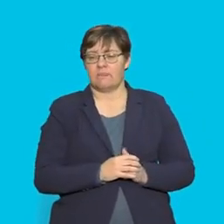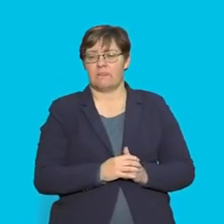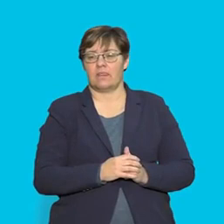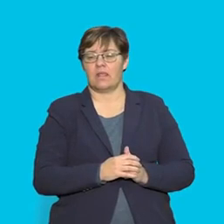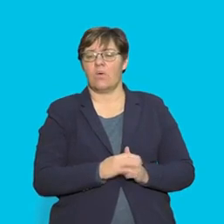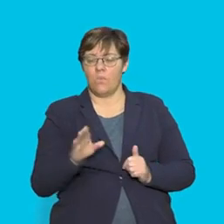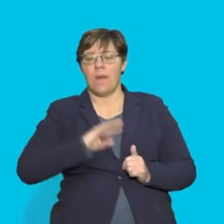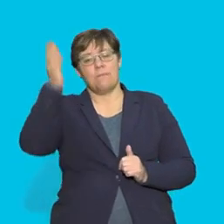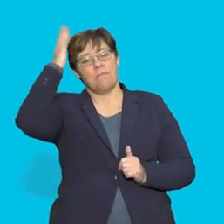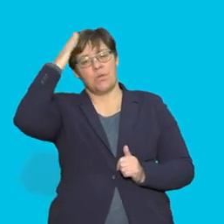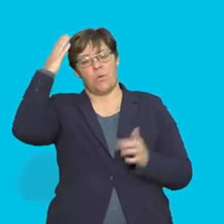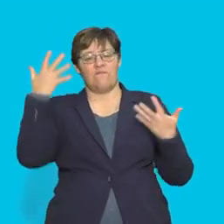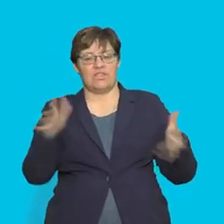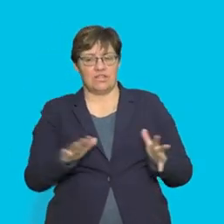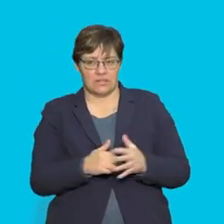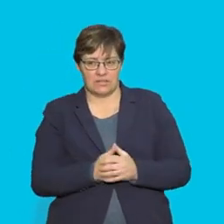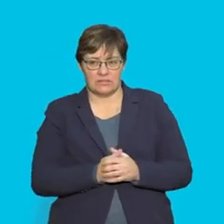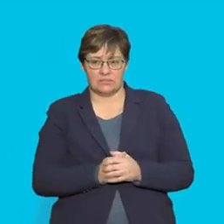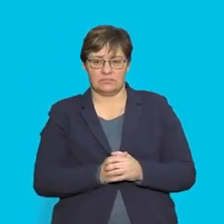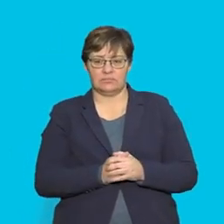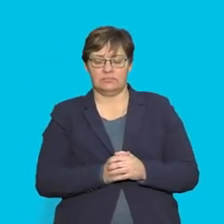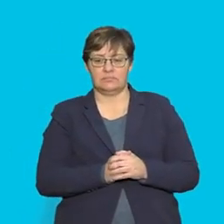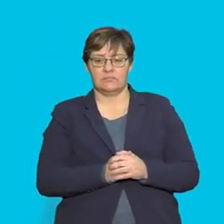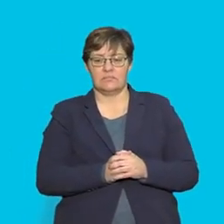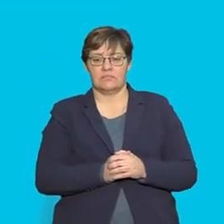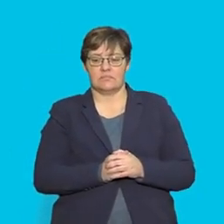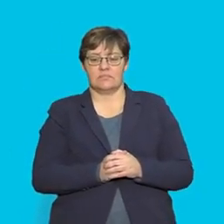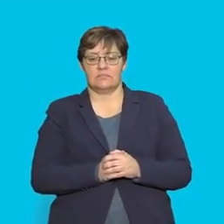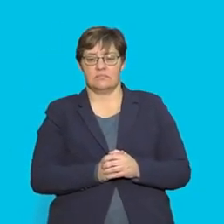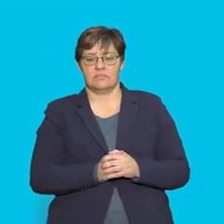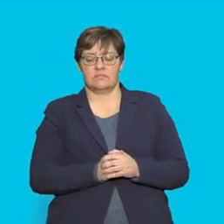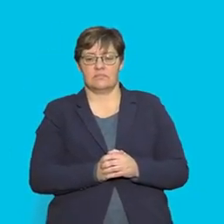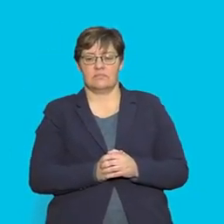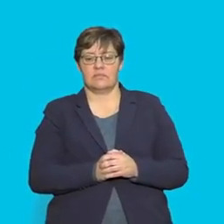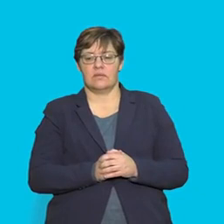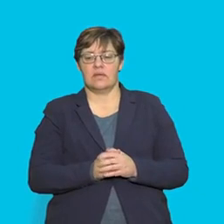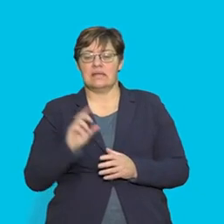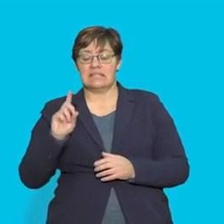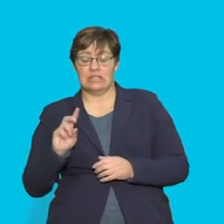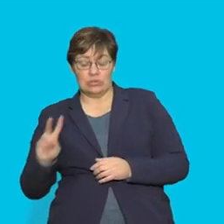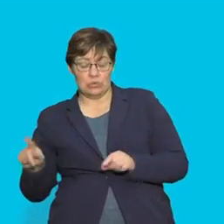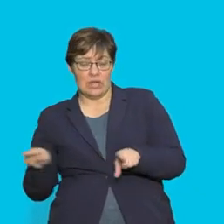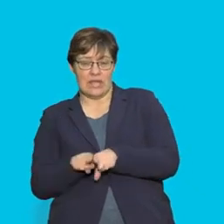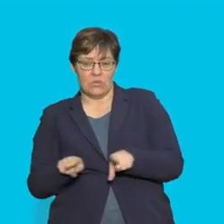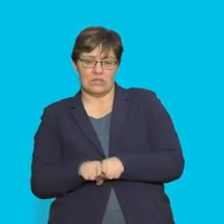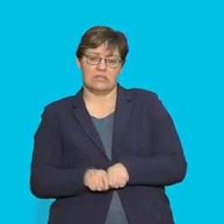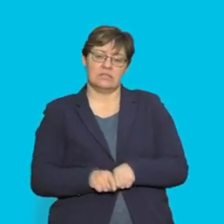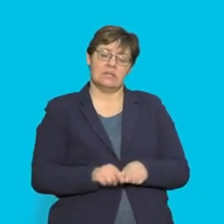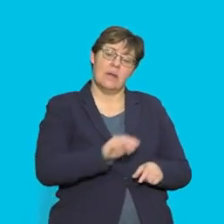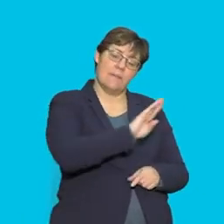I can try and talk about angle A being angle D2 being equal to D